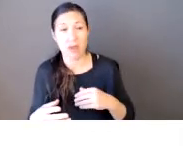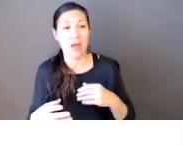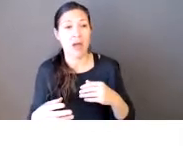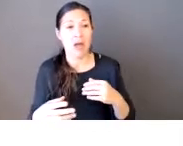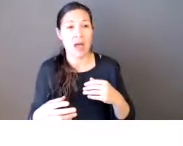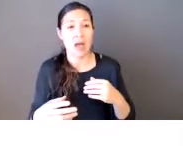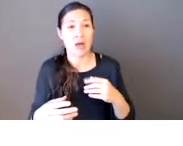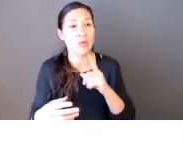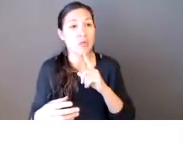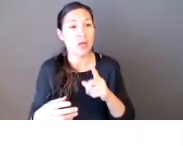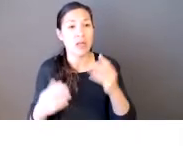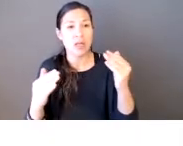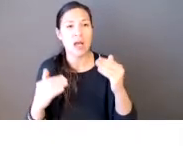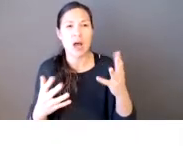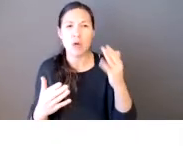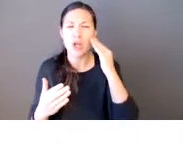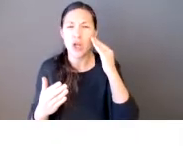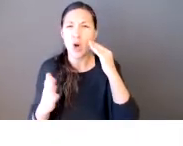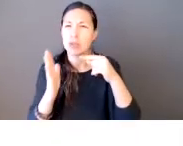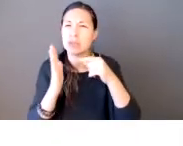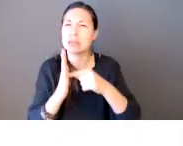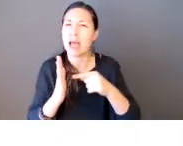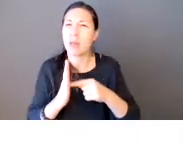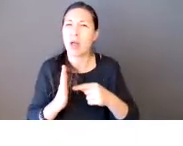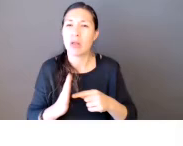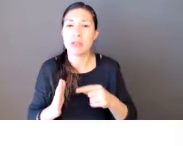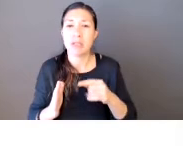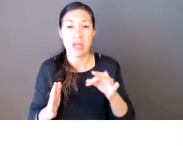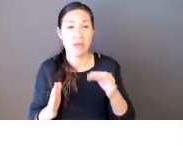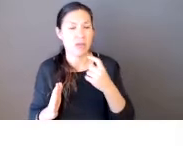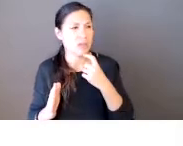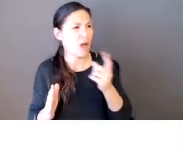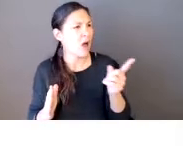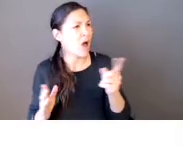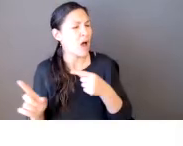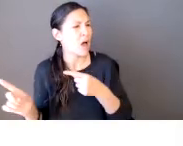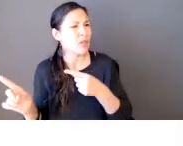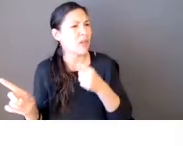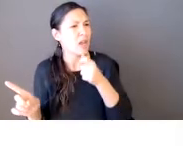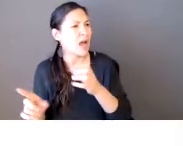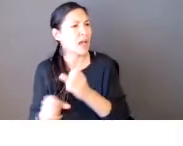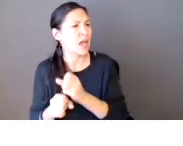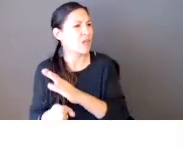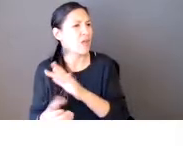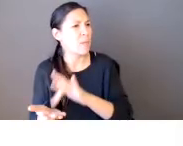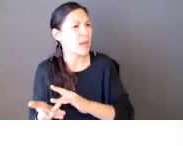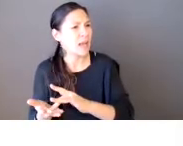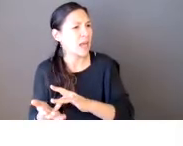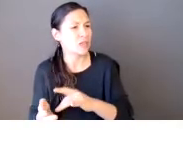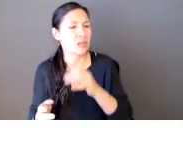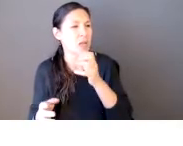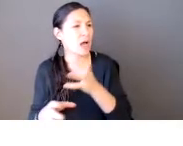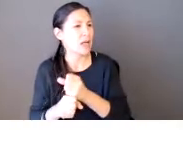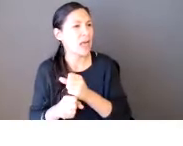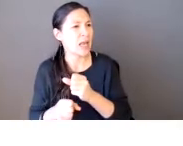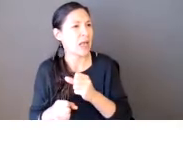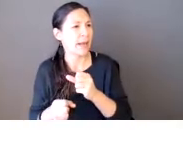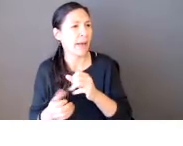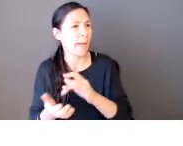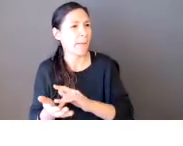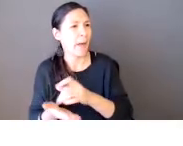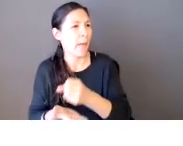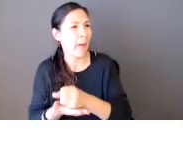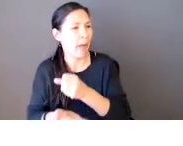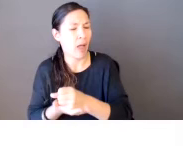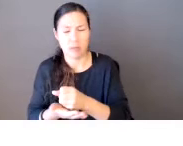than anything else. If you're calling to say they're not getting medical treatment or medications, what is that? Because the specific information